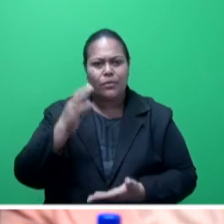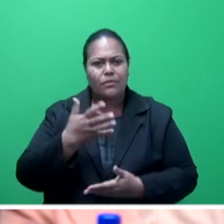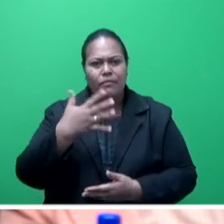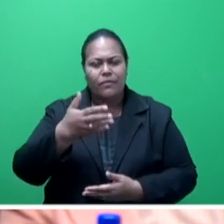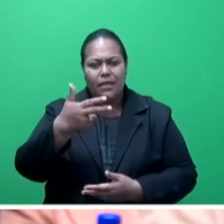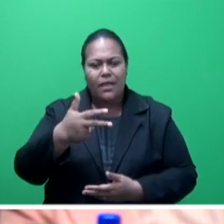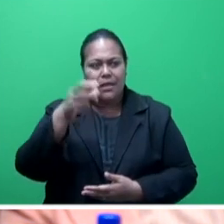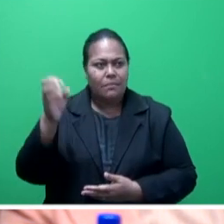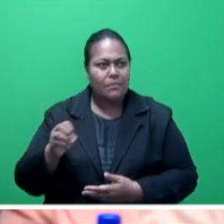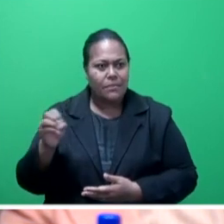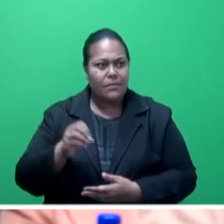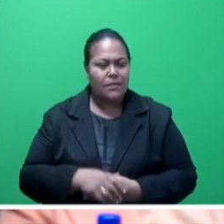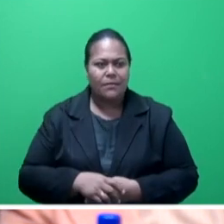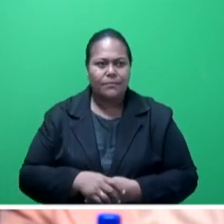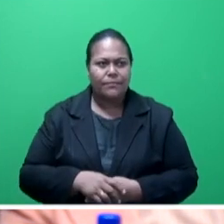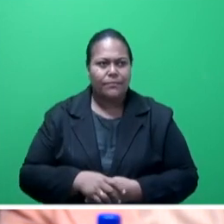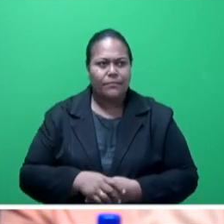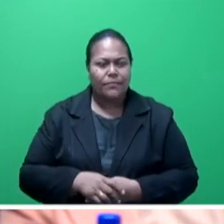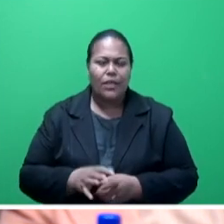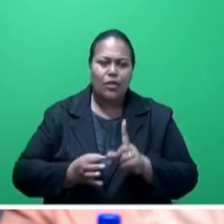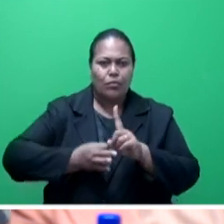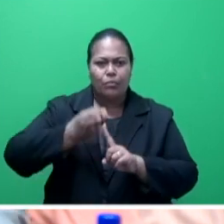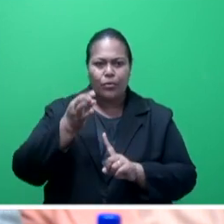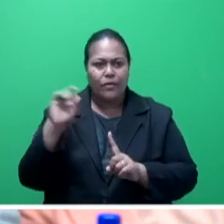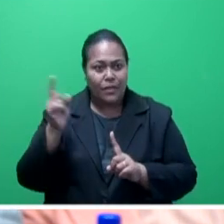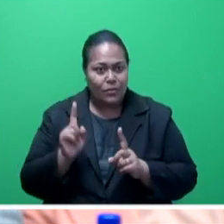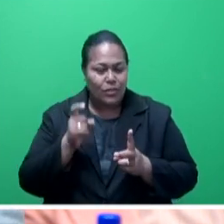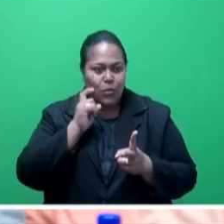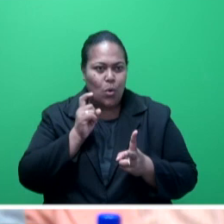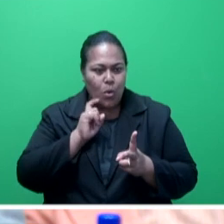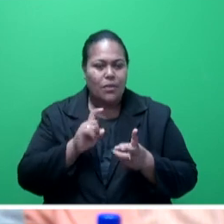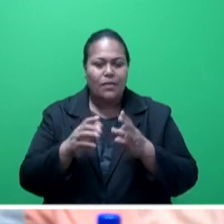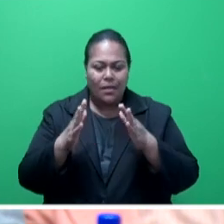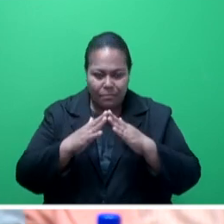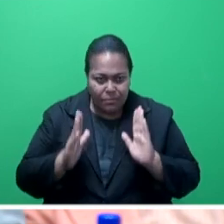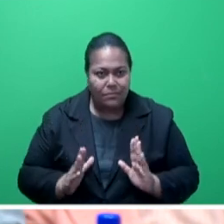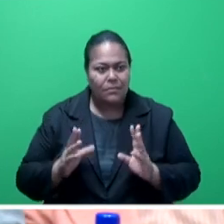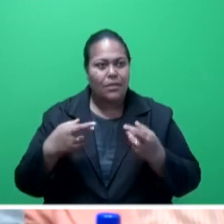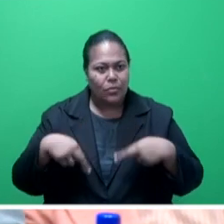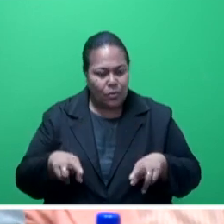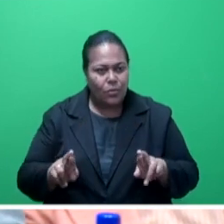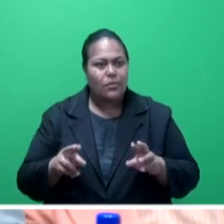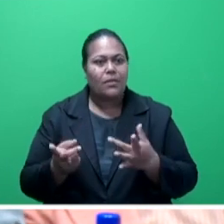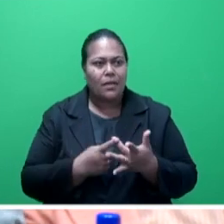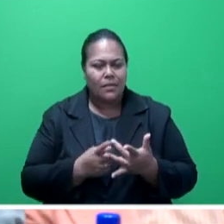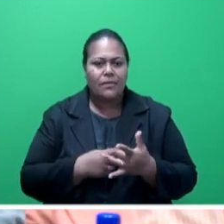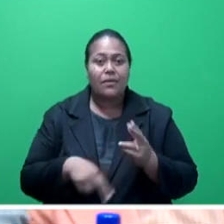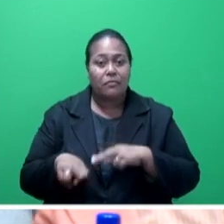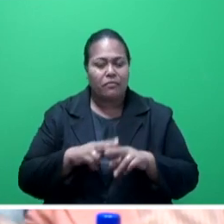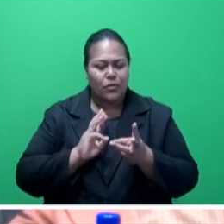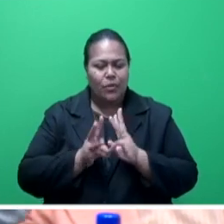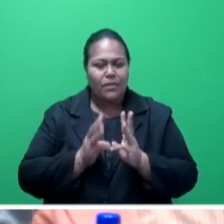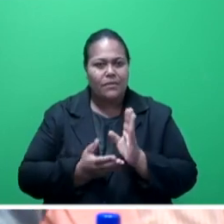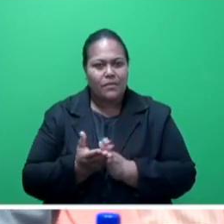the Ministry, Energy, Water, the Works Department, the Directorate of Building and Government Architecture, and the Fiji Met Services to be able to